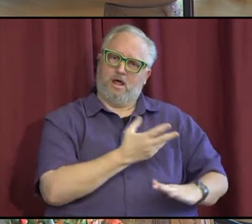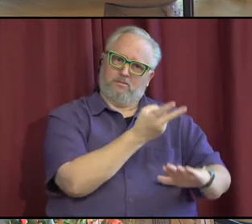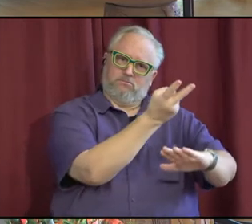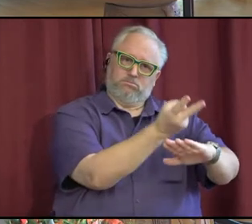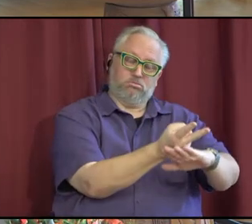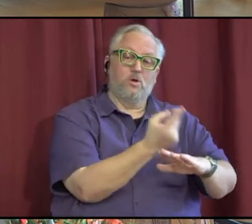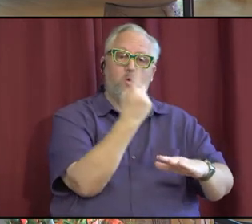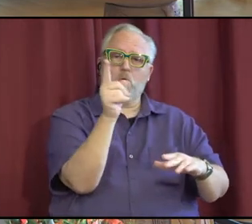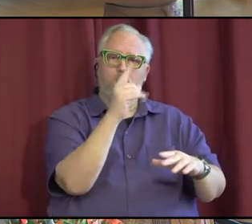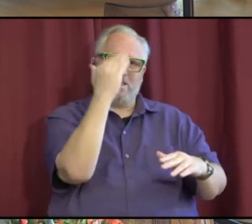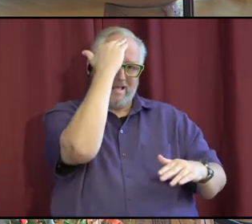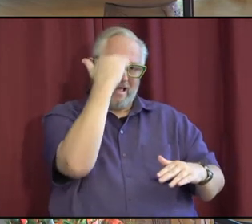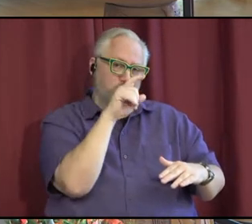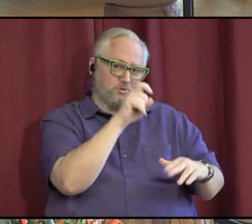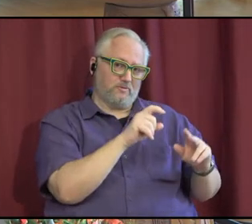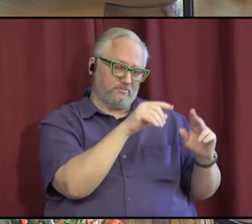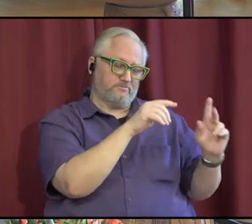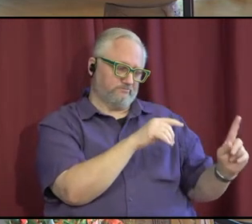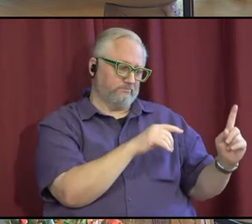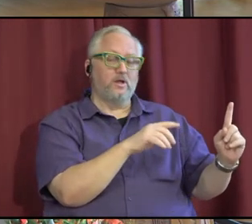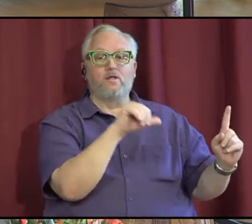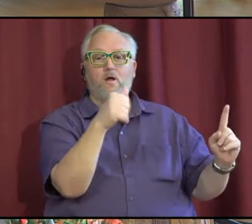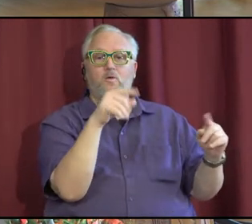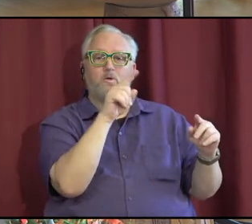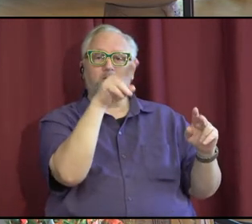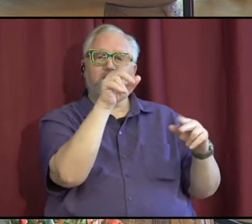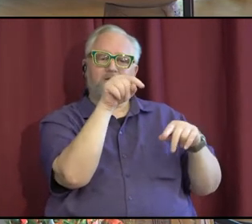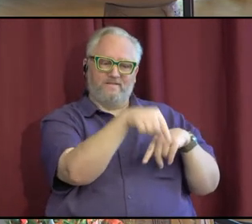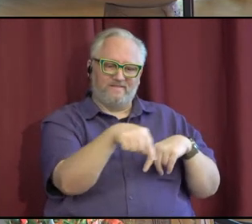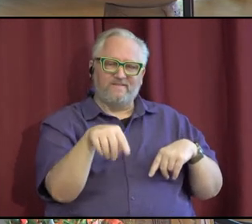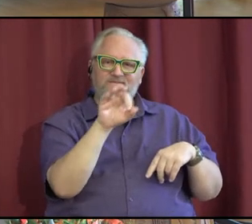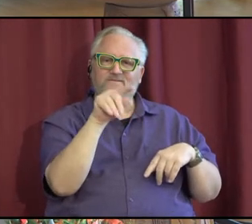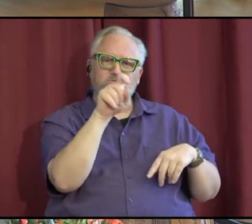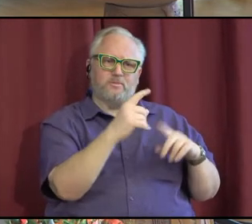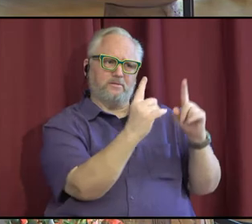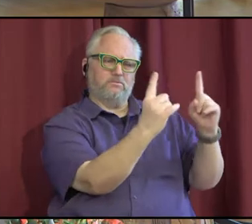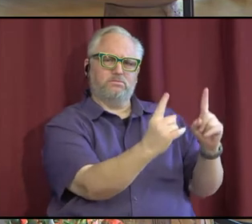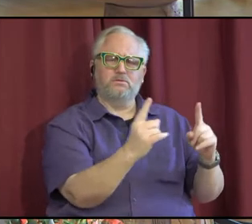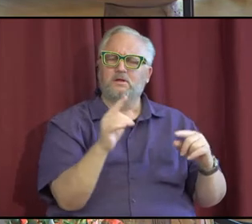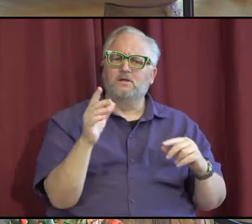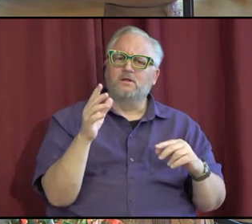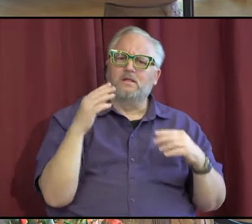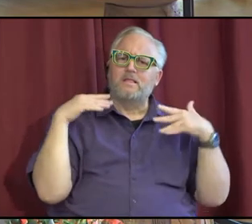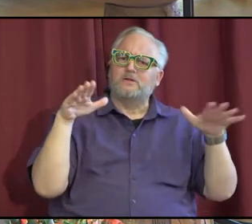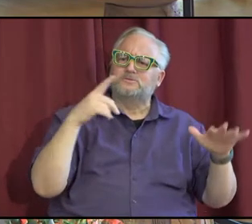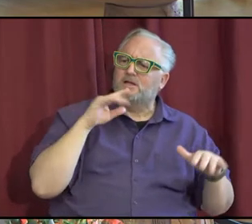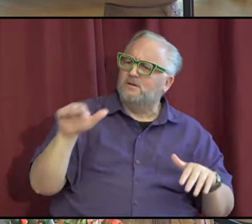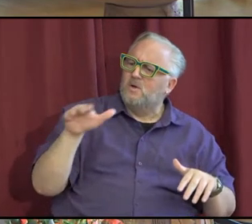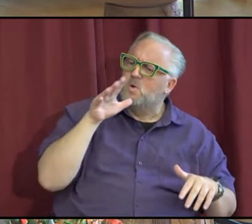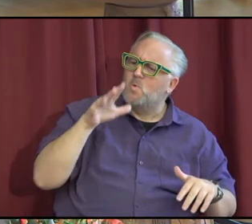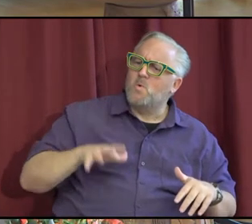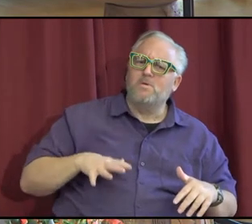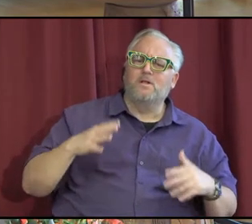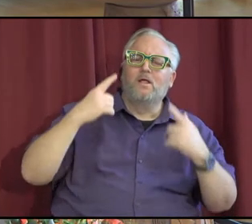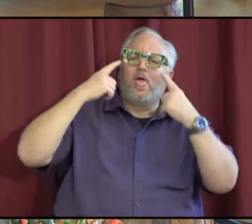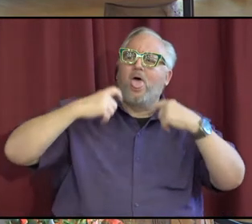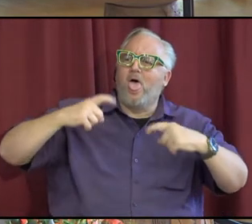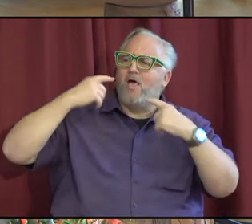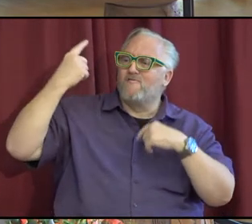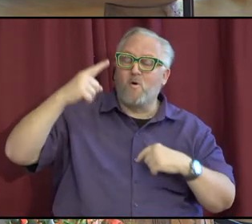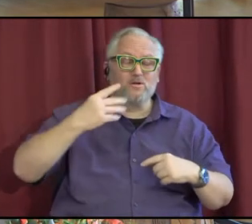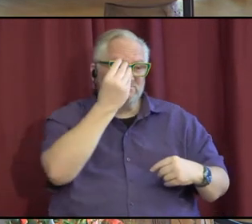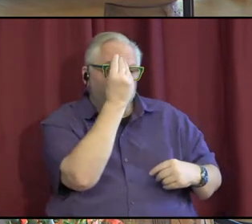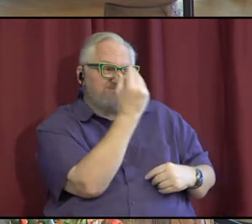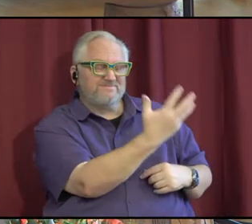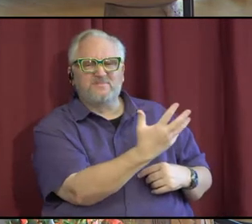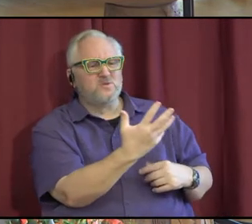head and the other at the feet. They said to her, "Woman, why are you weeping?" She said to